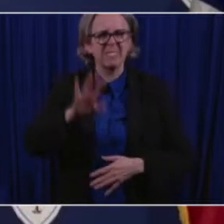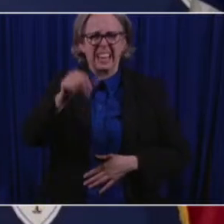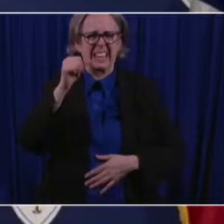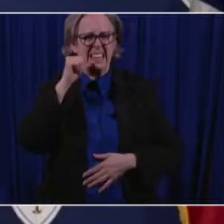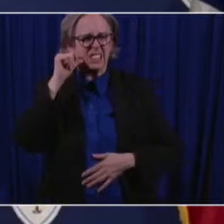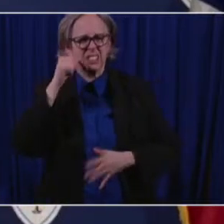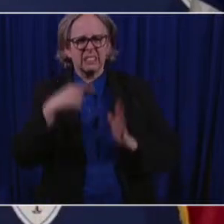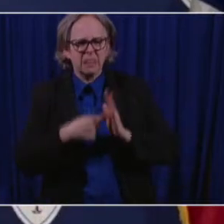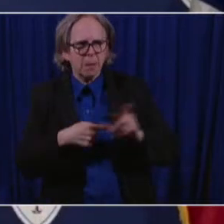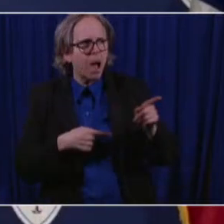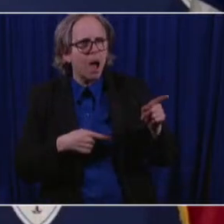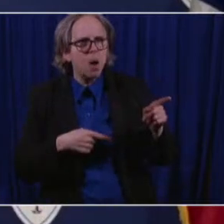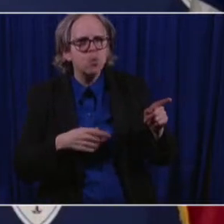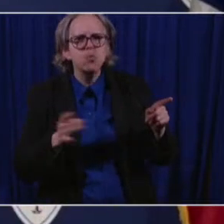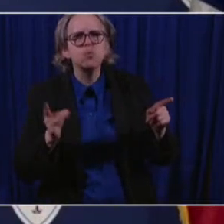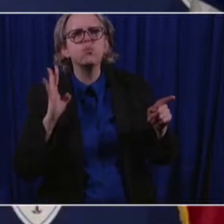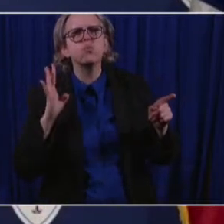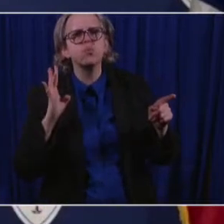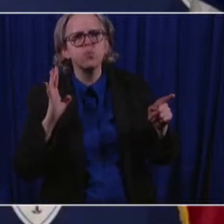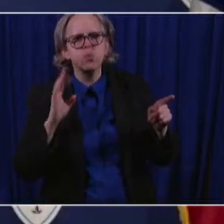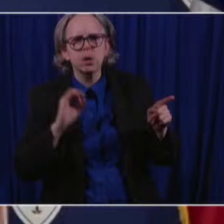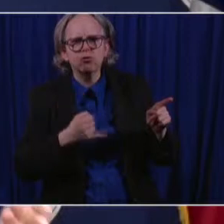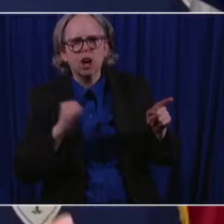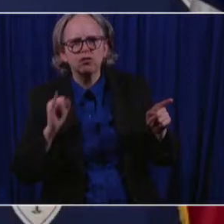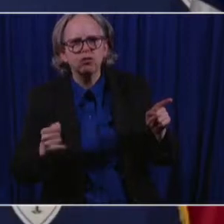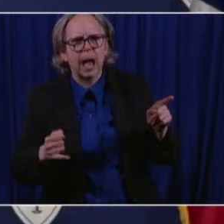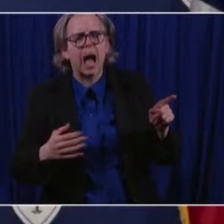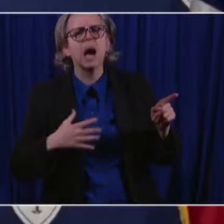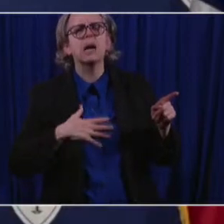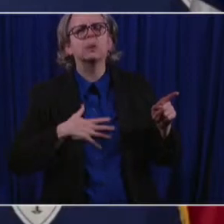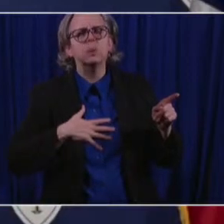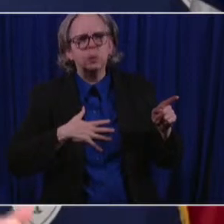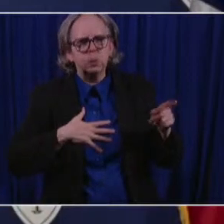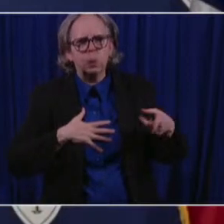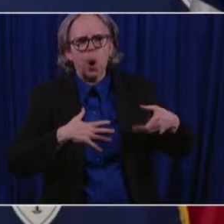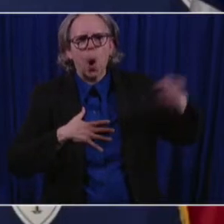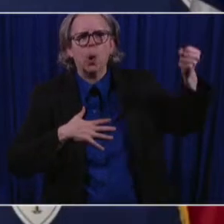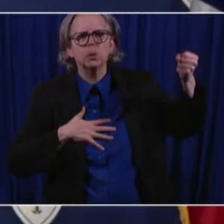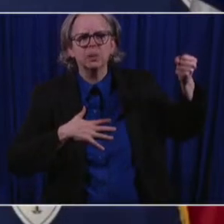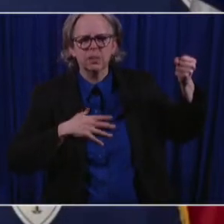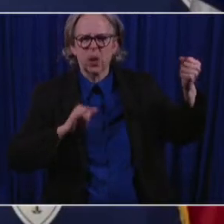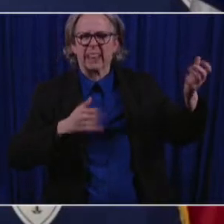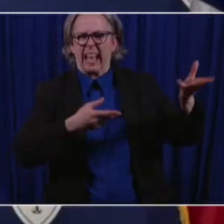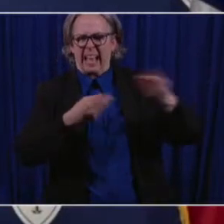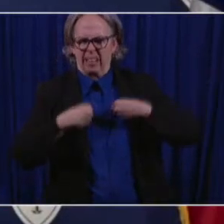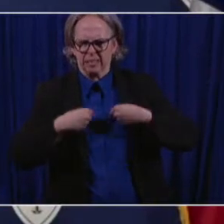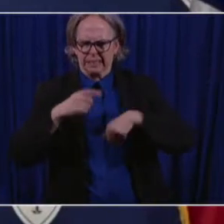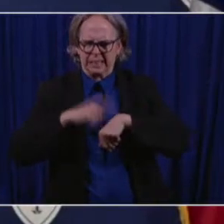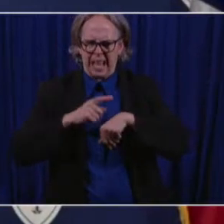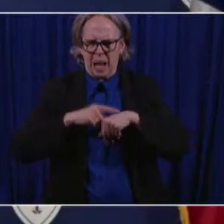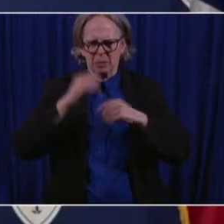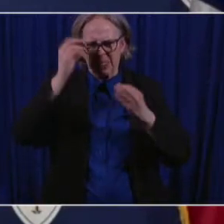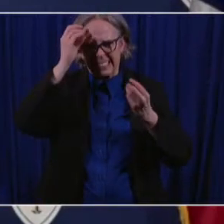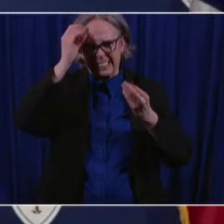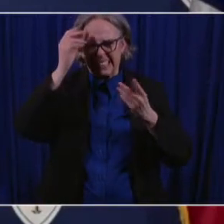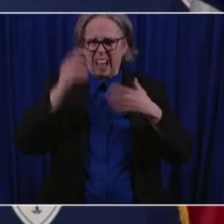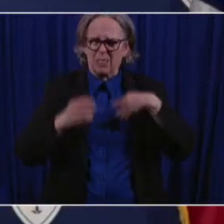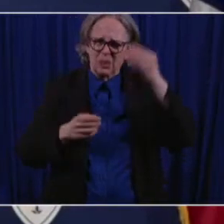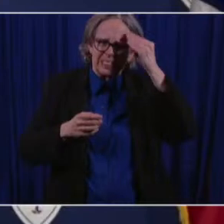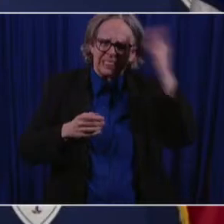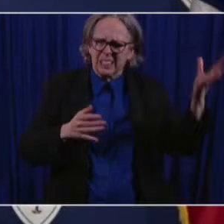but the federal government wants to know before that time frame is over which way we want to go. So we're kind of trying to balance